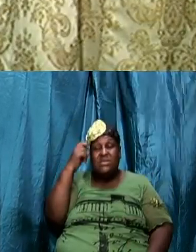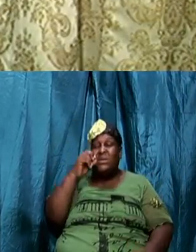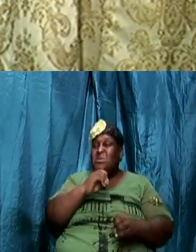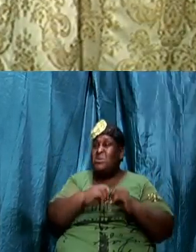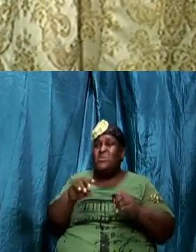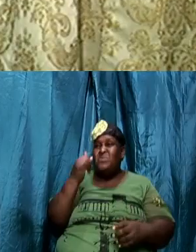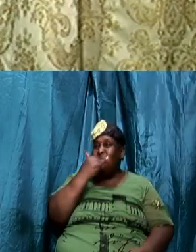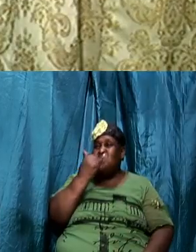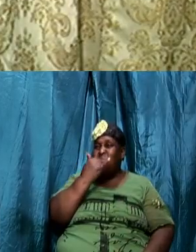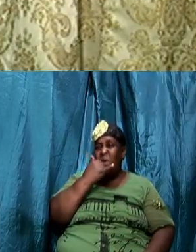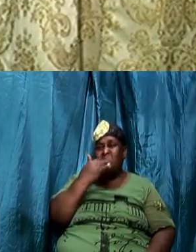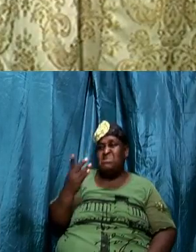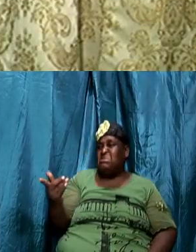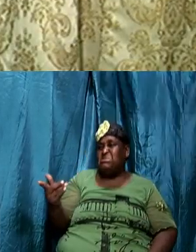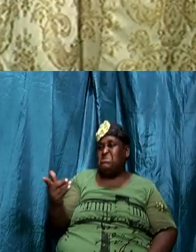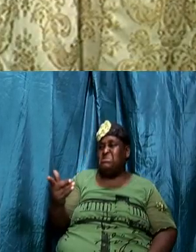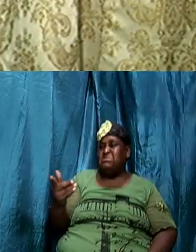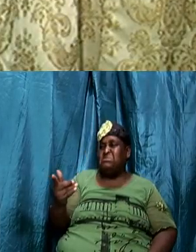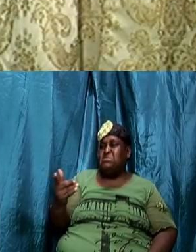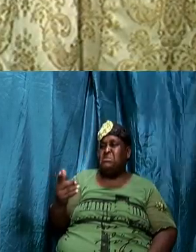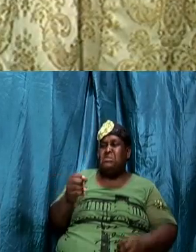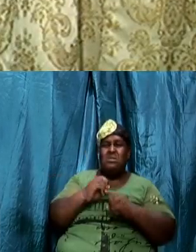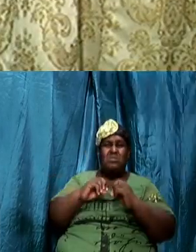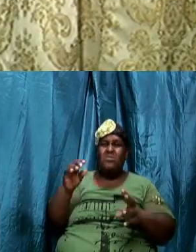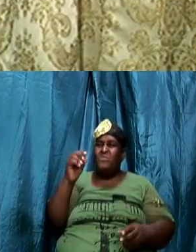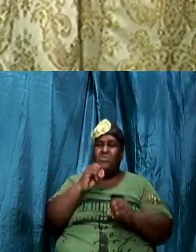Nothing wrong with that. Nothing wrong with